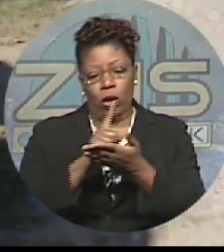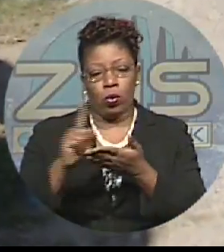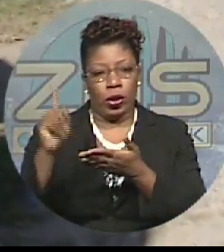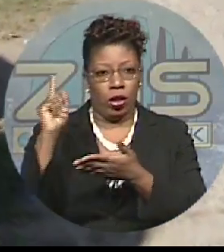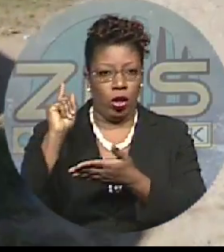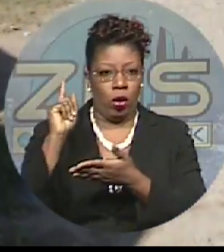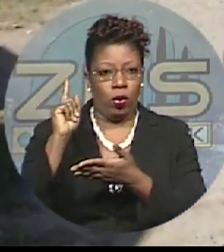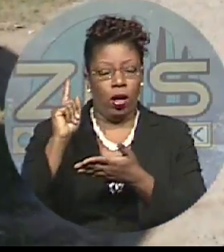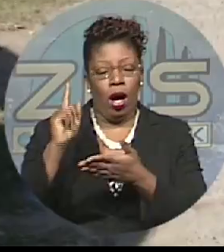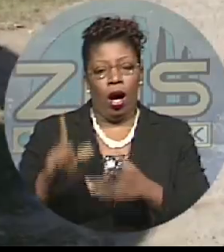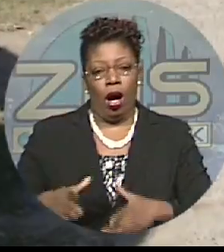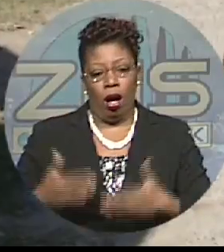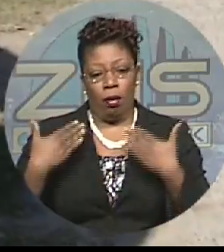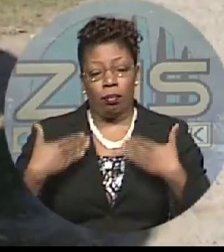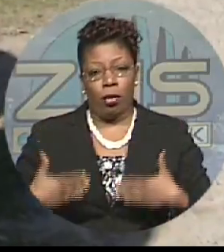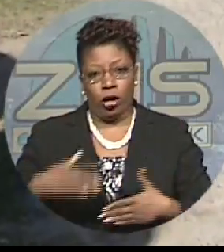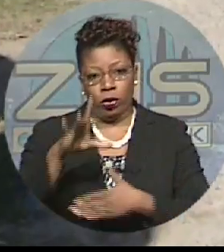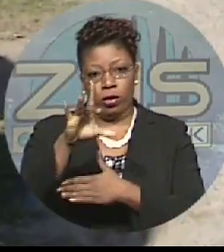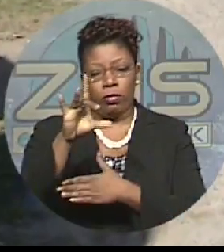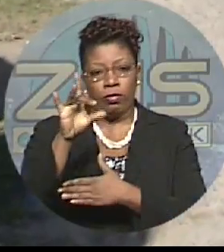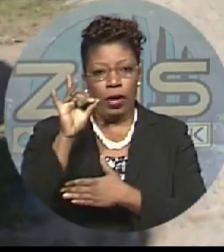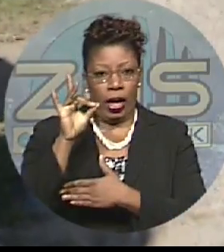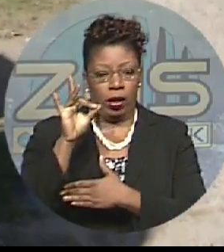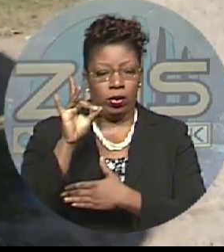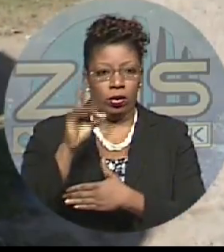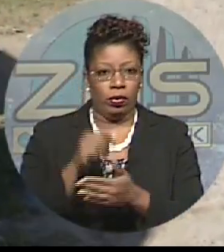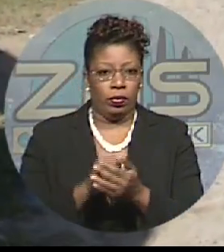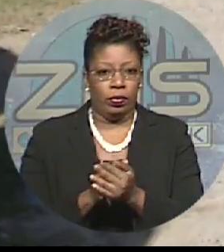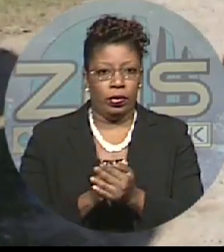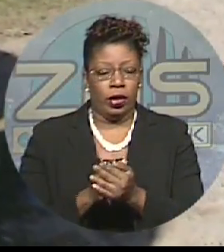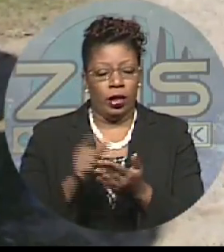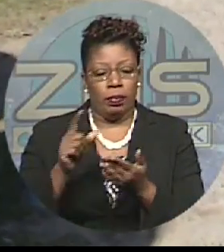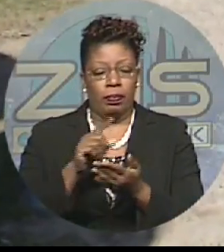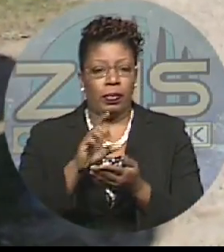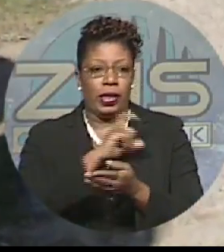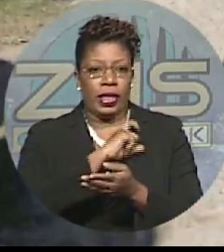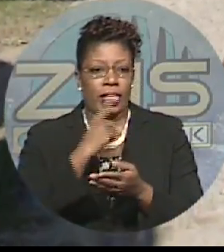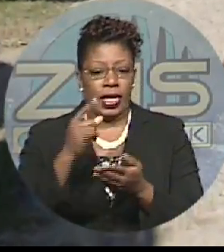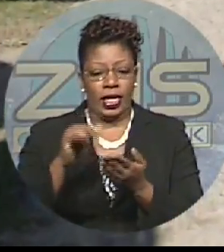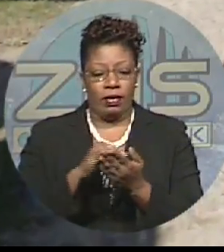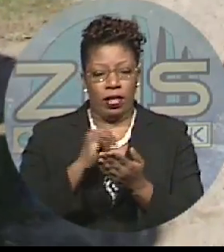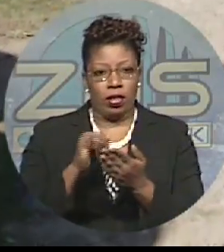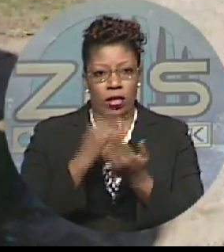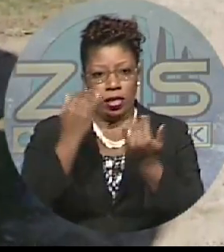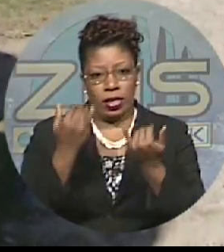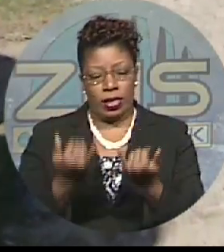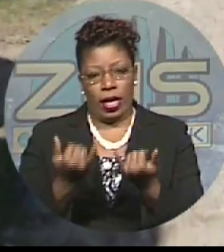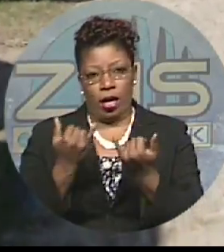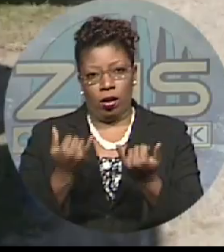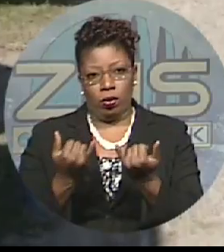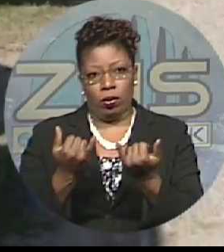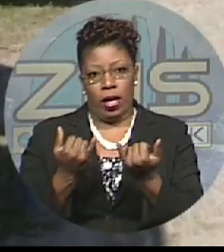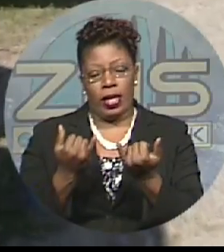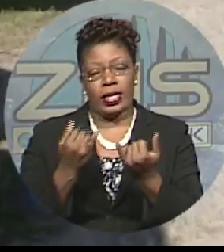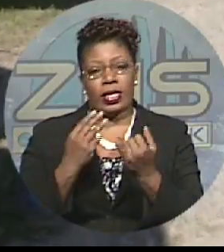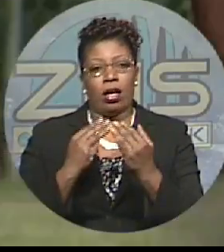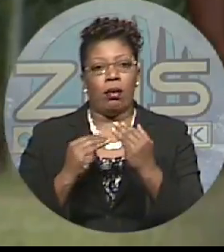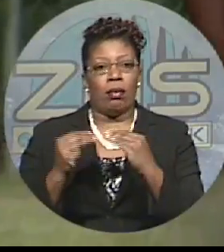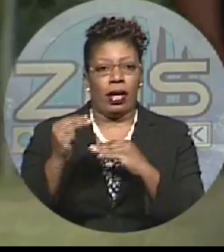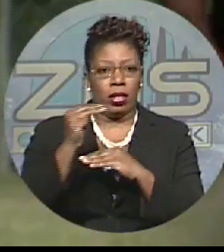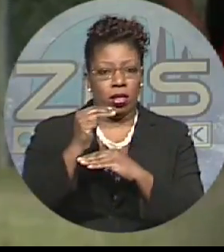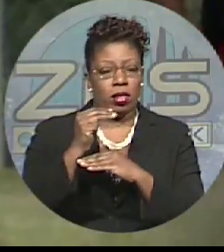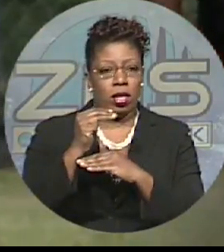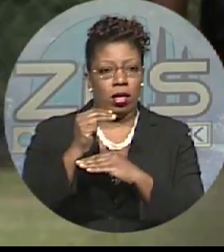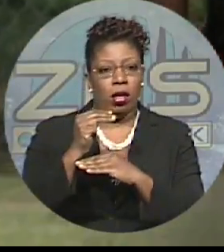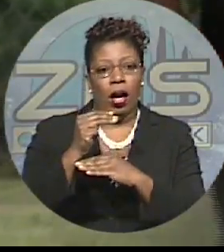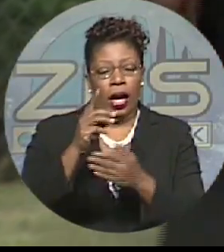in one of the rooms here at the home, and police say this investigation has now been turned over to Her Majesty's coroner.